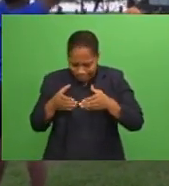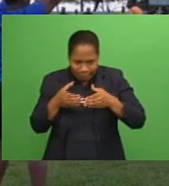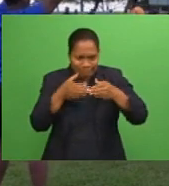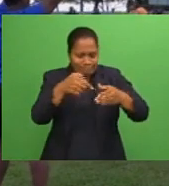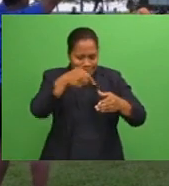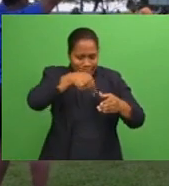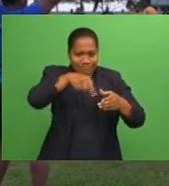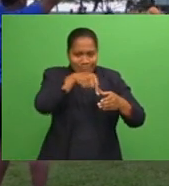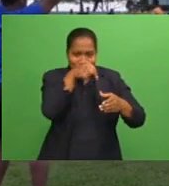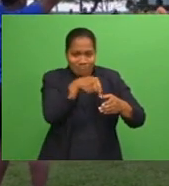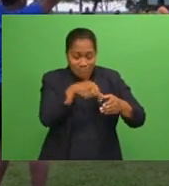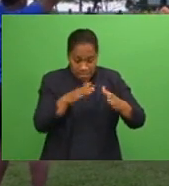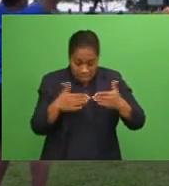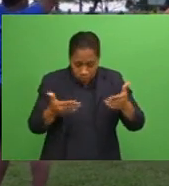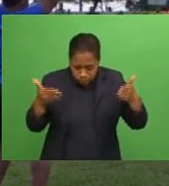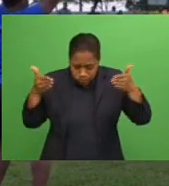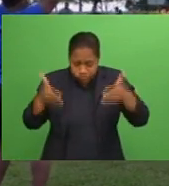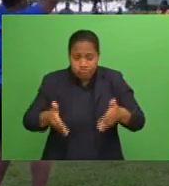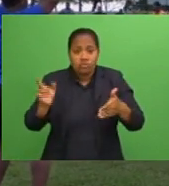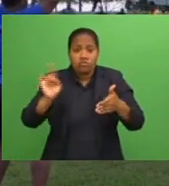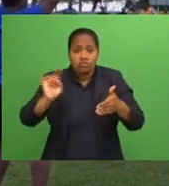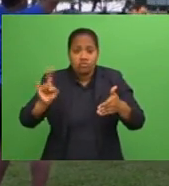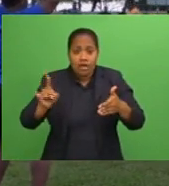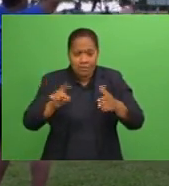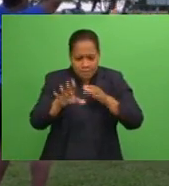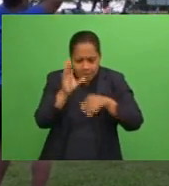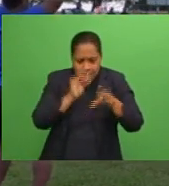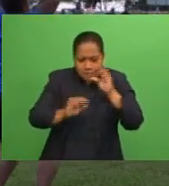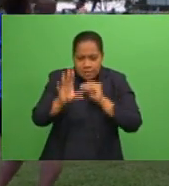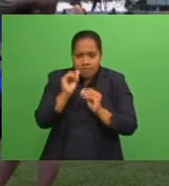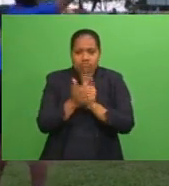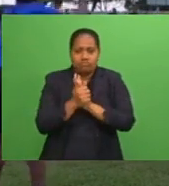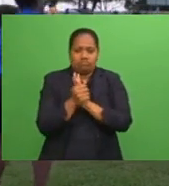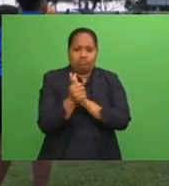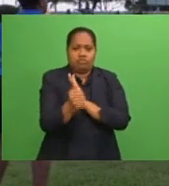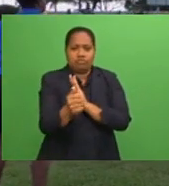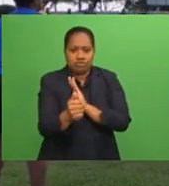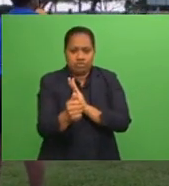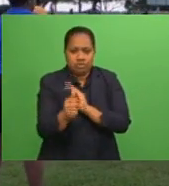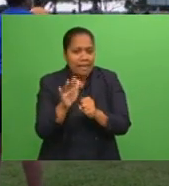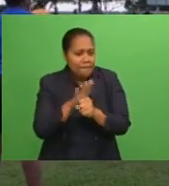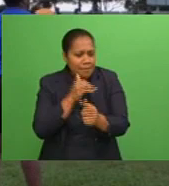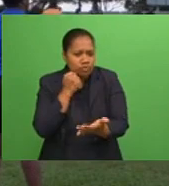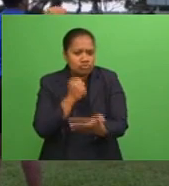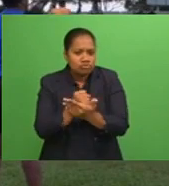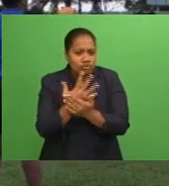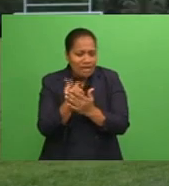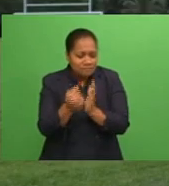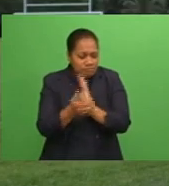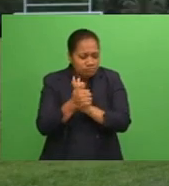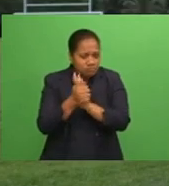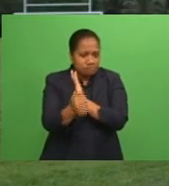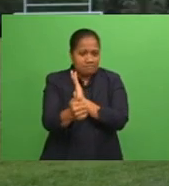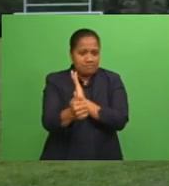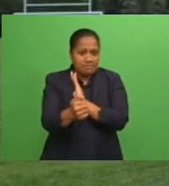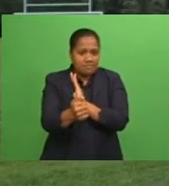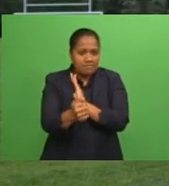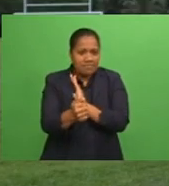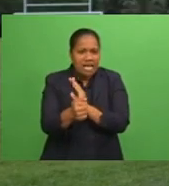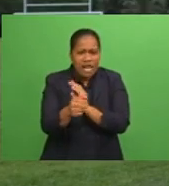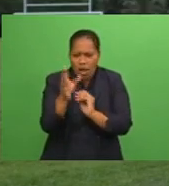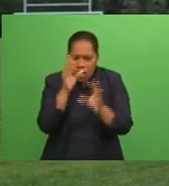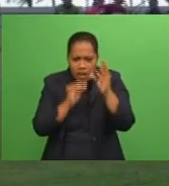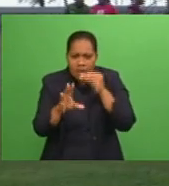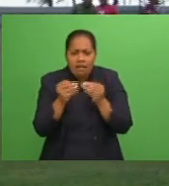Focus now is just on learning the core skills, making sure they master the core skills, and just learning how to play